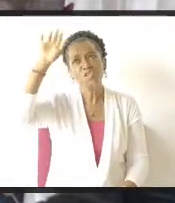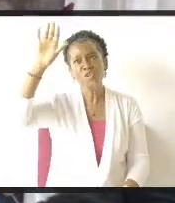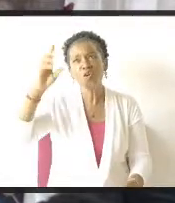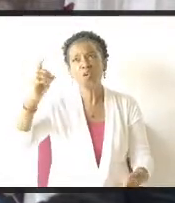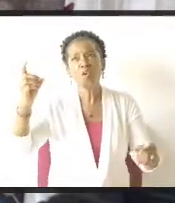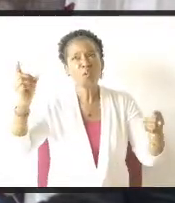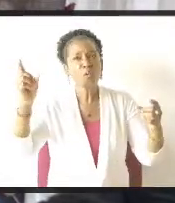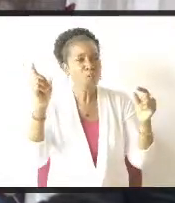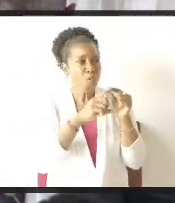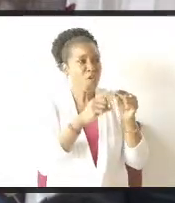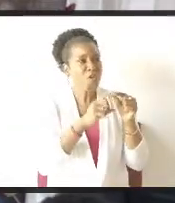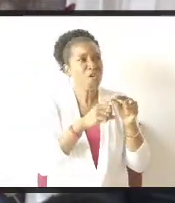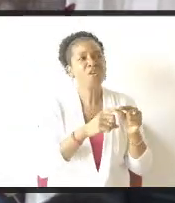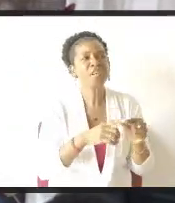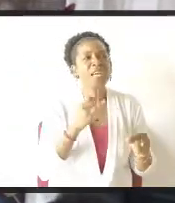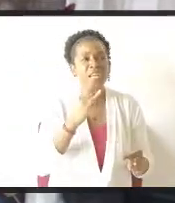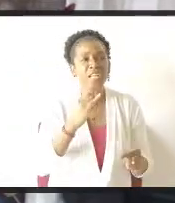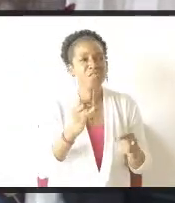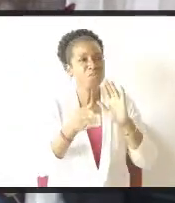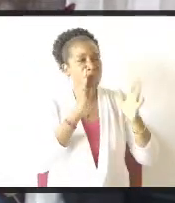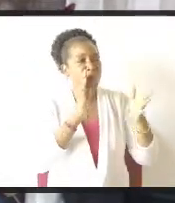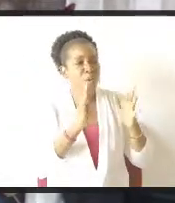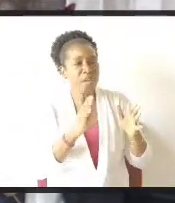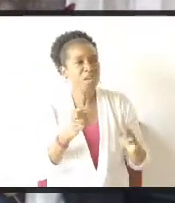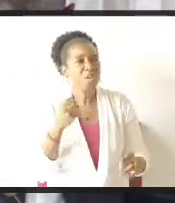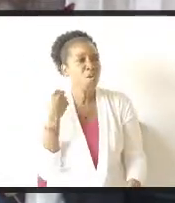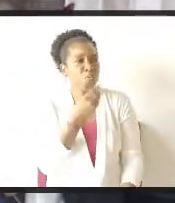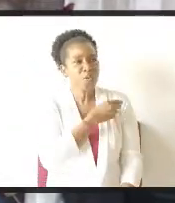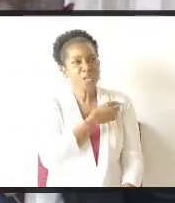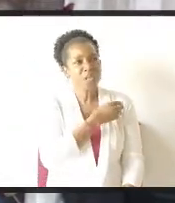we are assured that it will bear fruit.